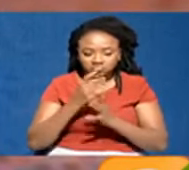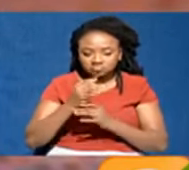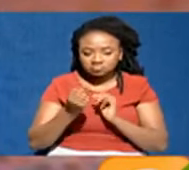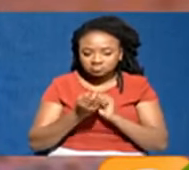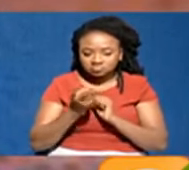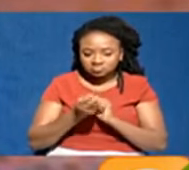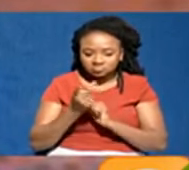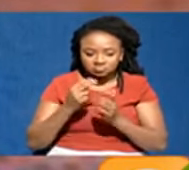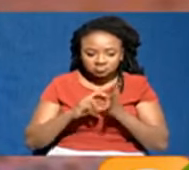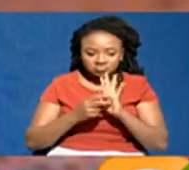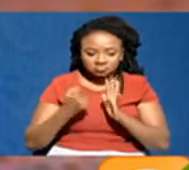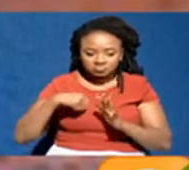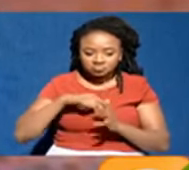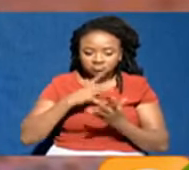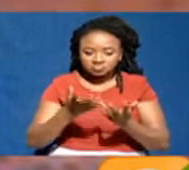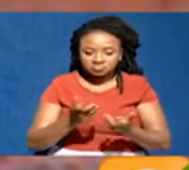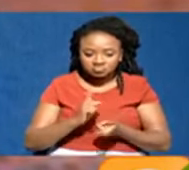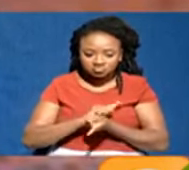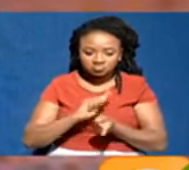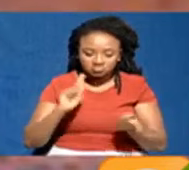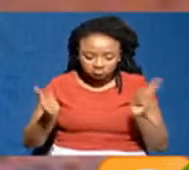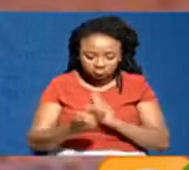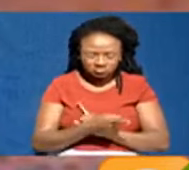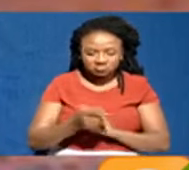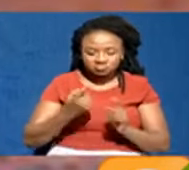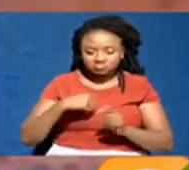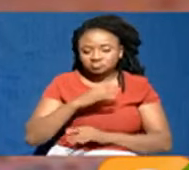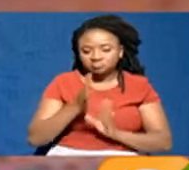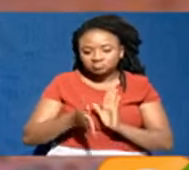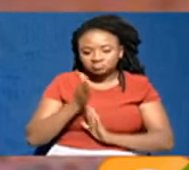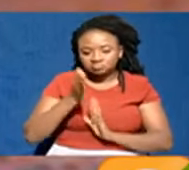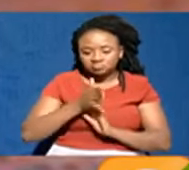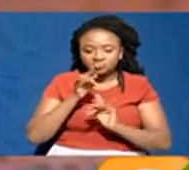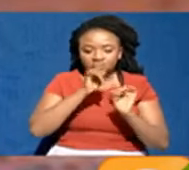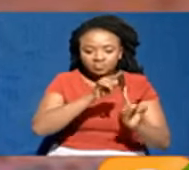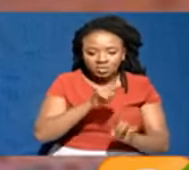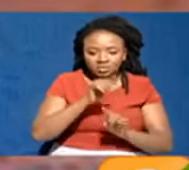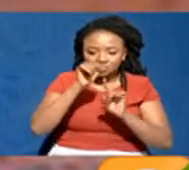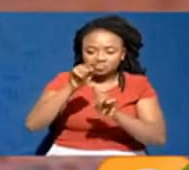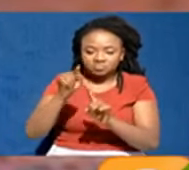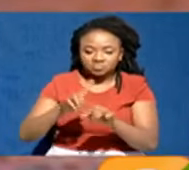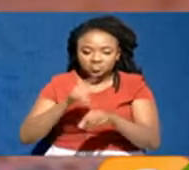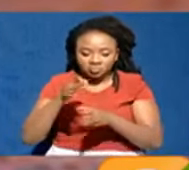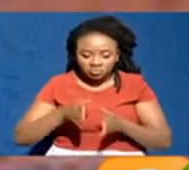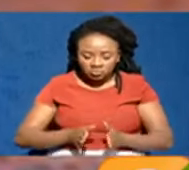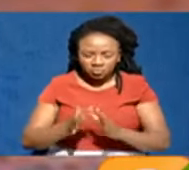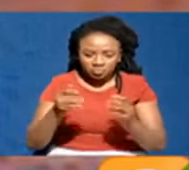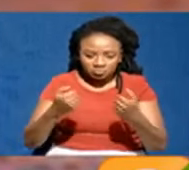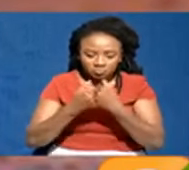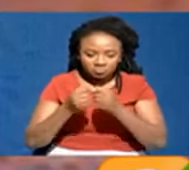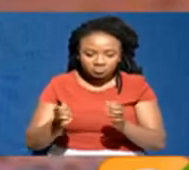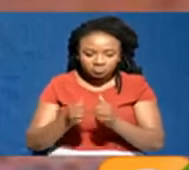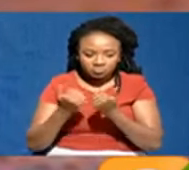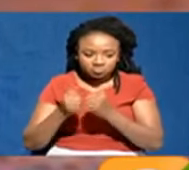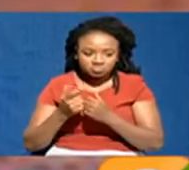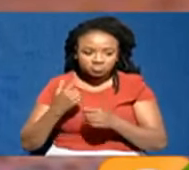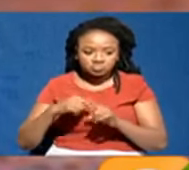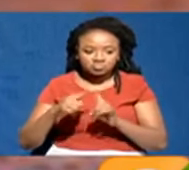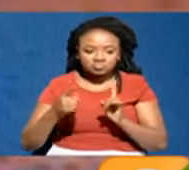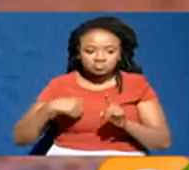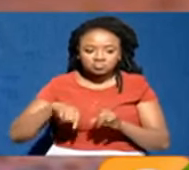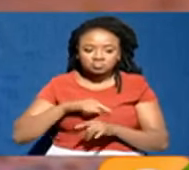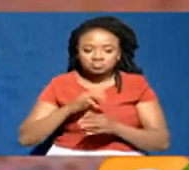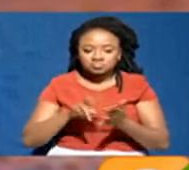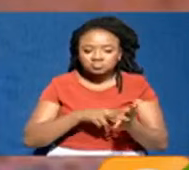need to have a paradigm shift. Yeah. We have been quick to blame. When a road crash happens, we've been quick to blame. But we fail to